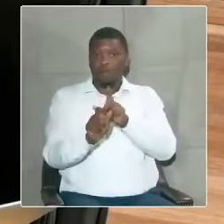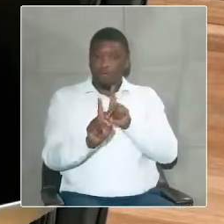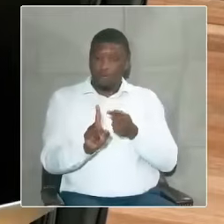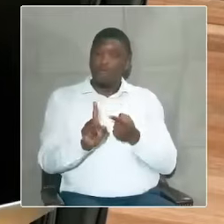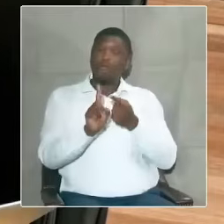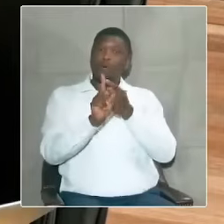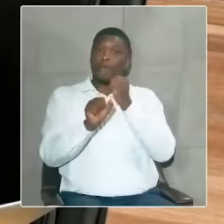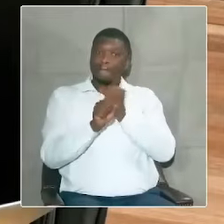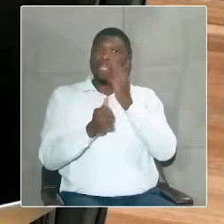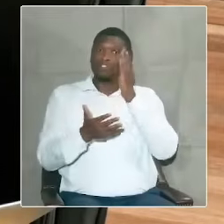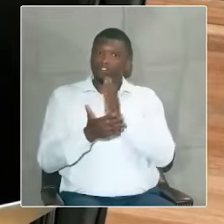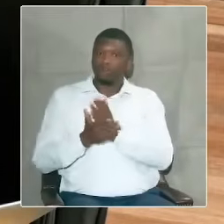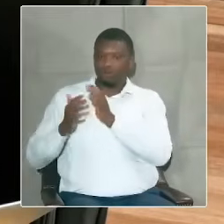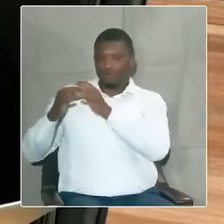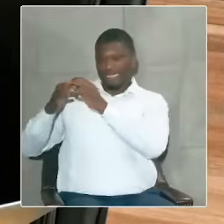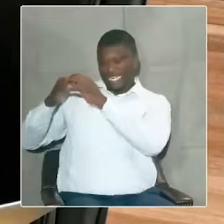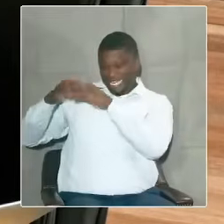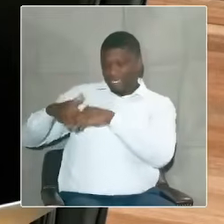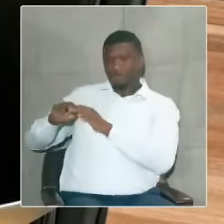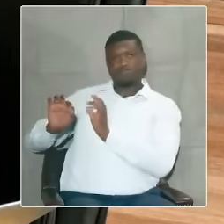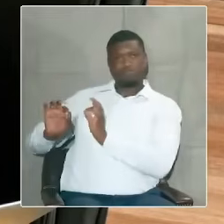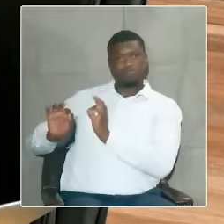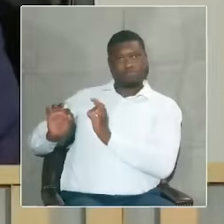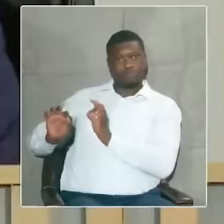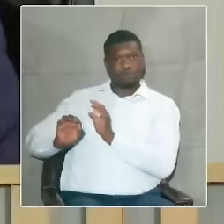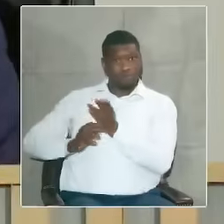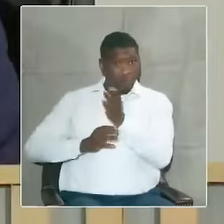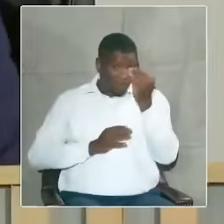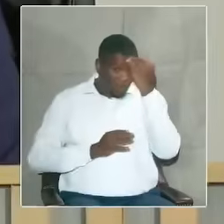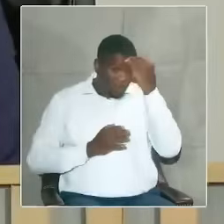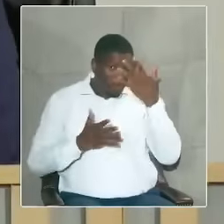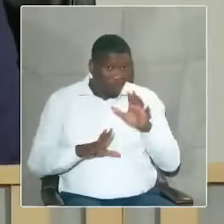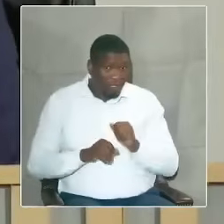ensure the effective disbandment of the task team? Do you know?